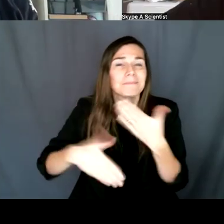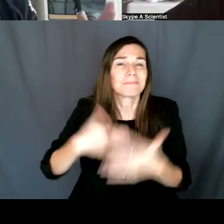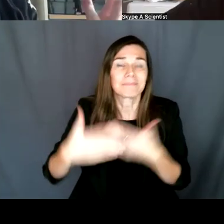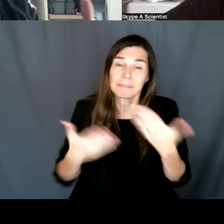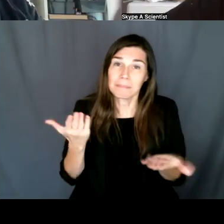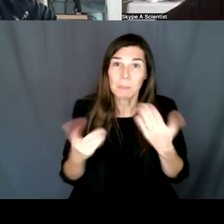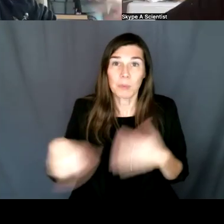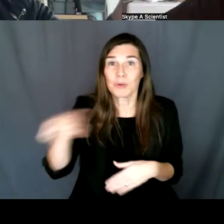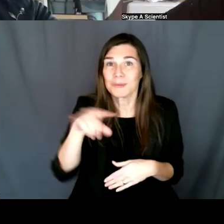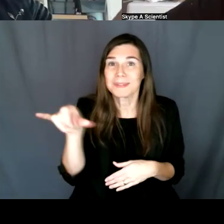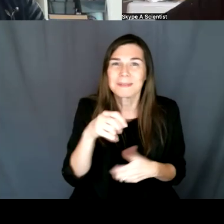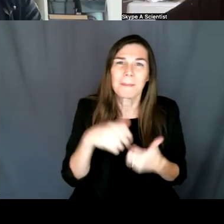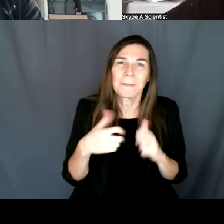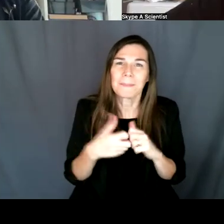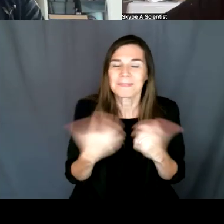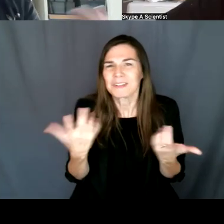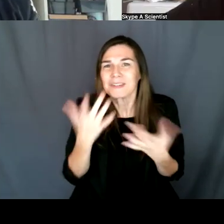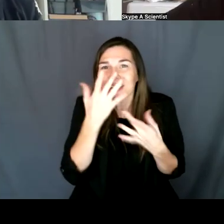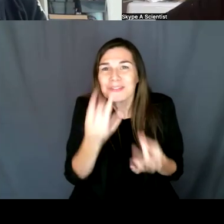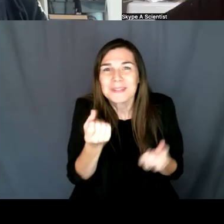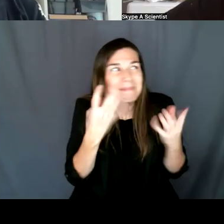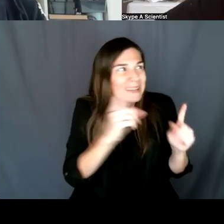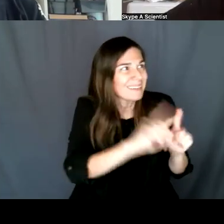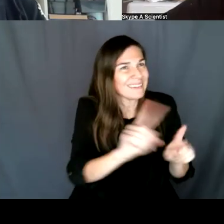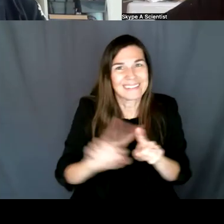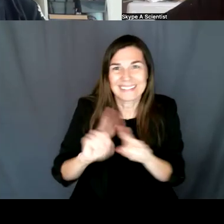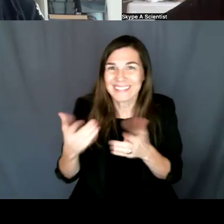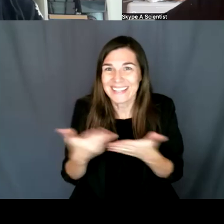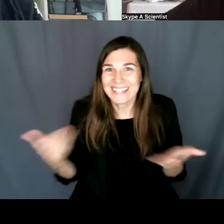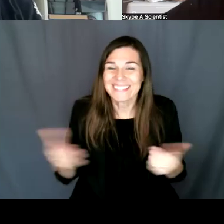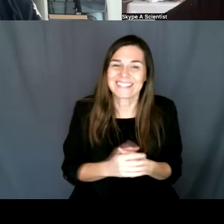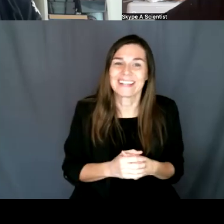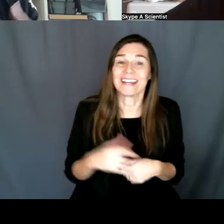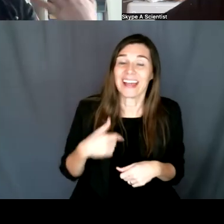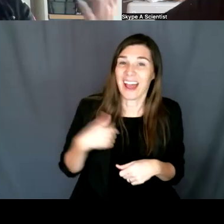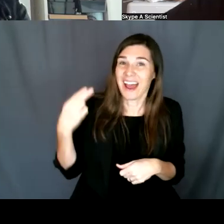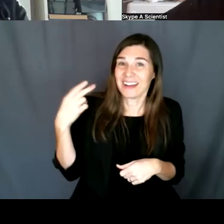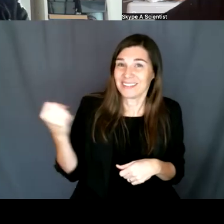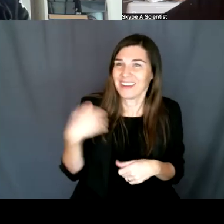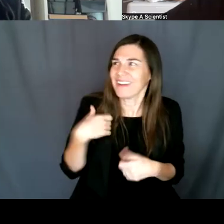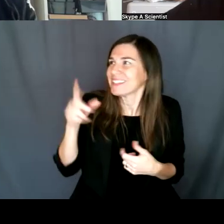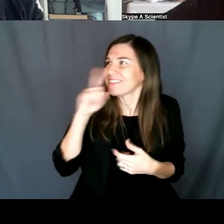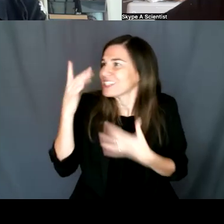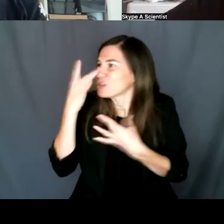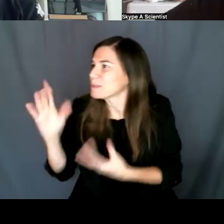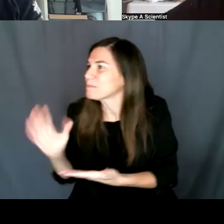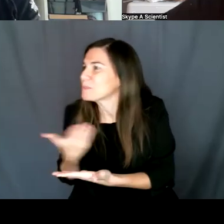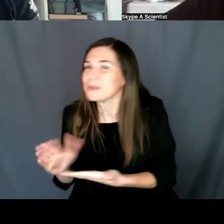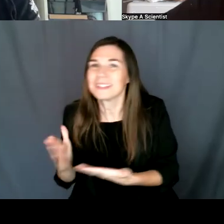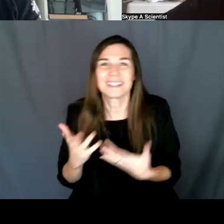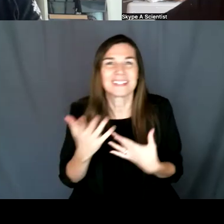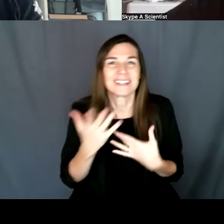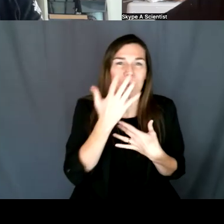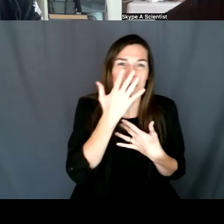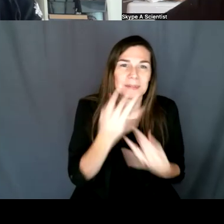same problem where they're just kind of interested in everything. Mhm. When I was in high school, that's how I felt. I was really interested in music. I was really interested